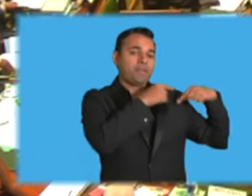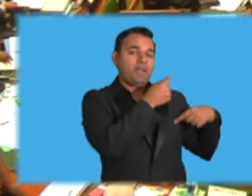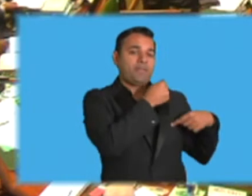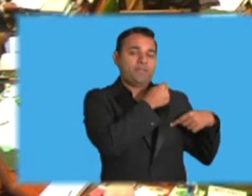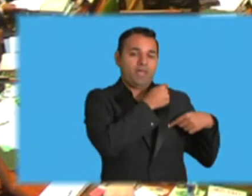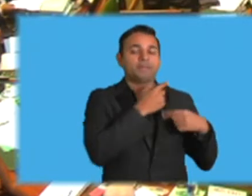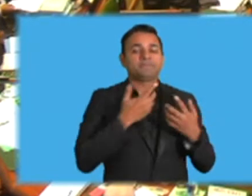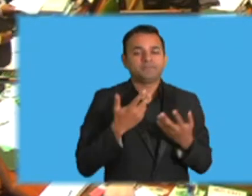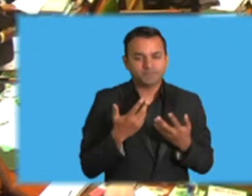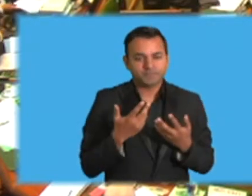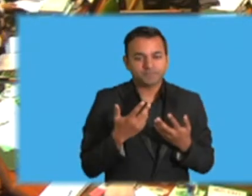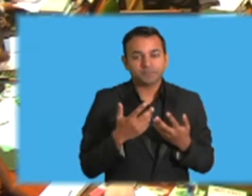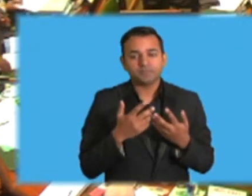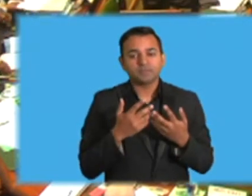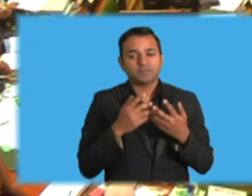the report.